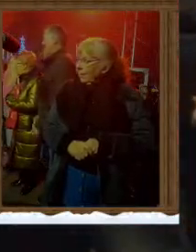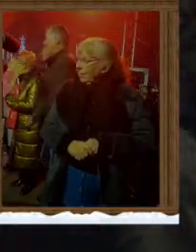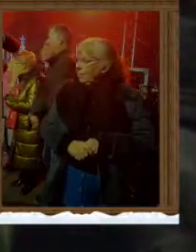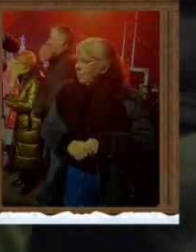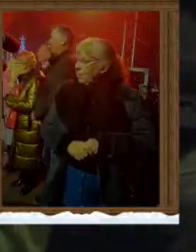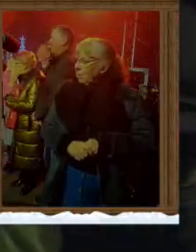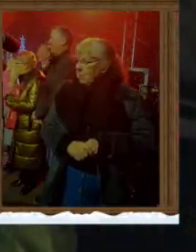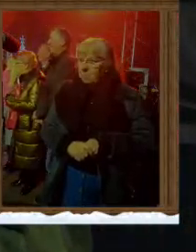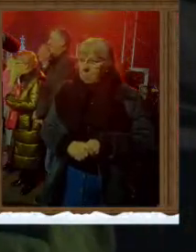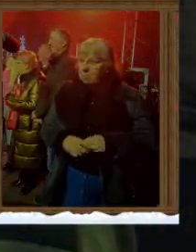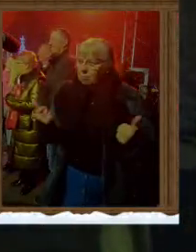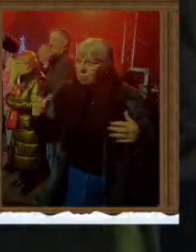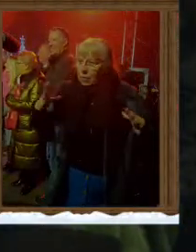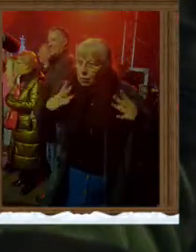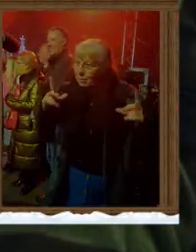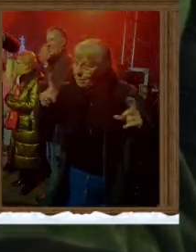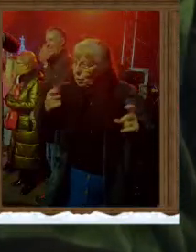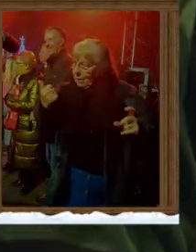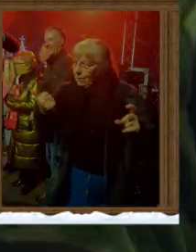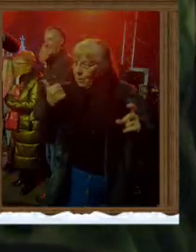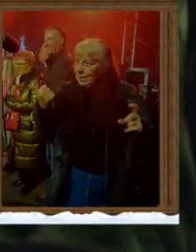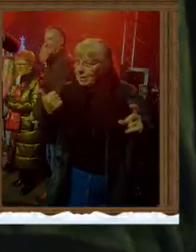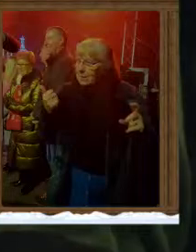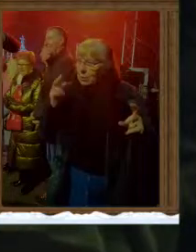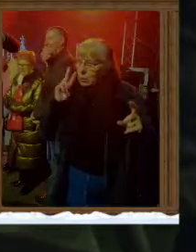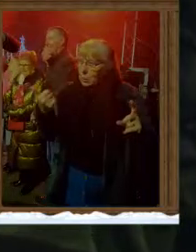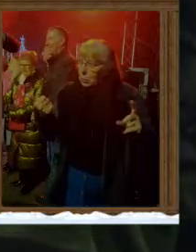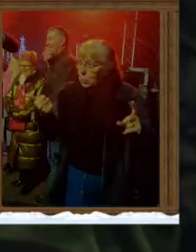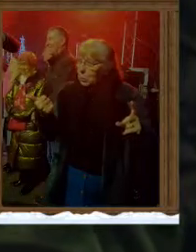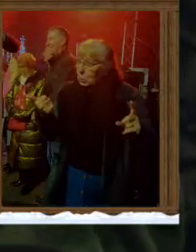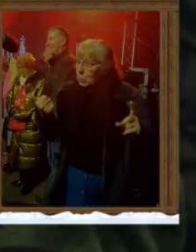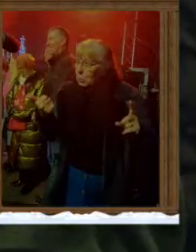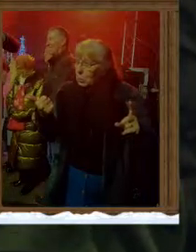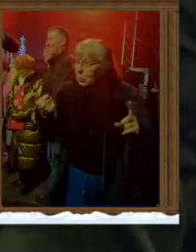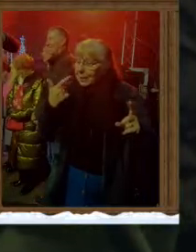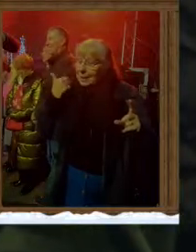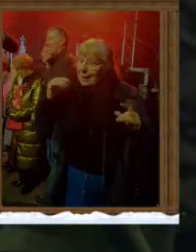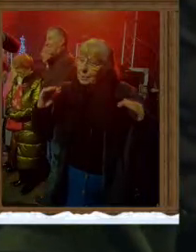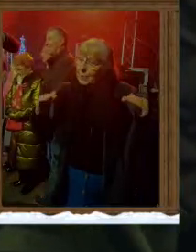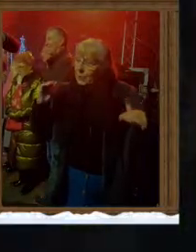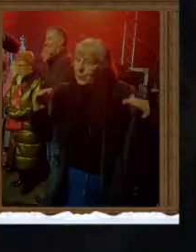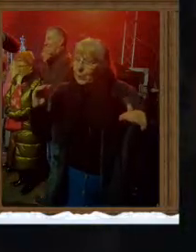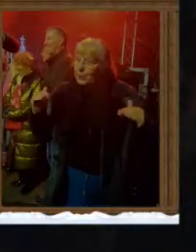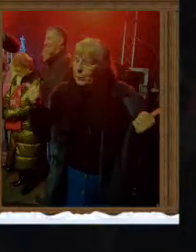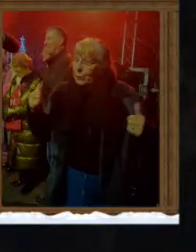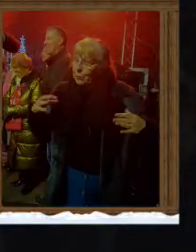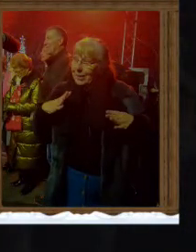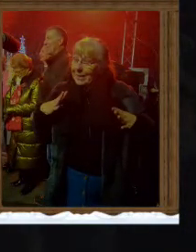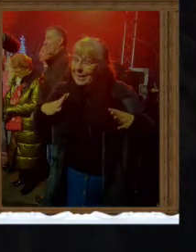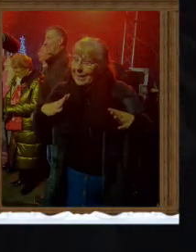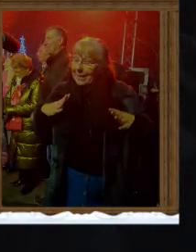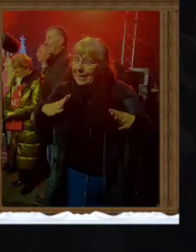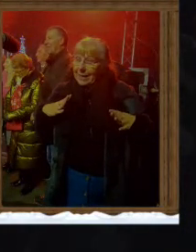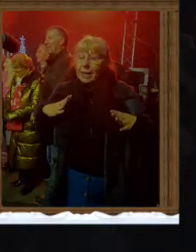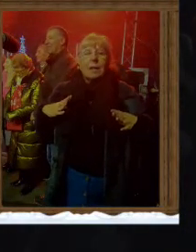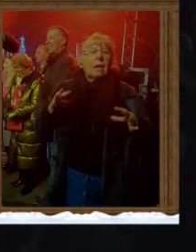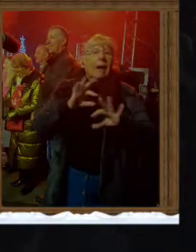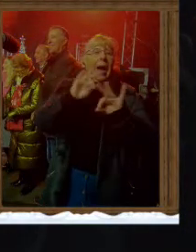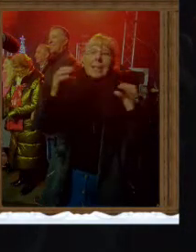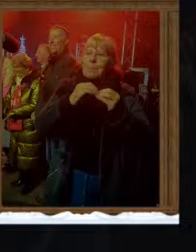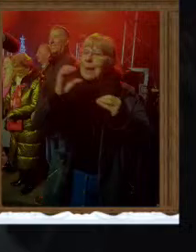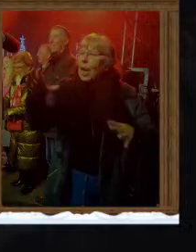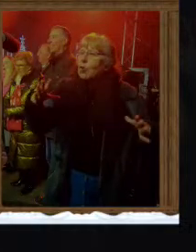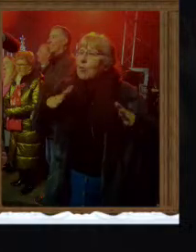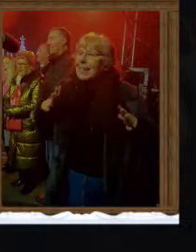Okay. Are we good for the photograph? Do we look good? Is it nicely levelled up? Right, are we ready? Are we ready, Ballyclare?